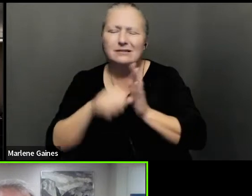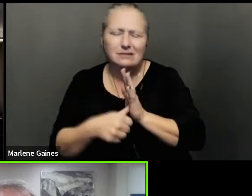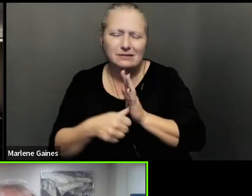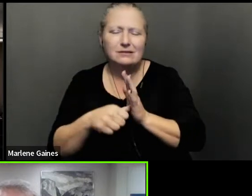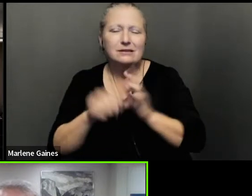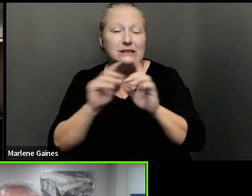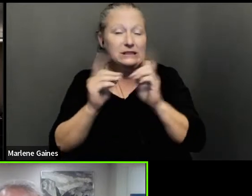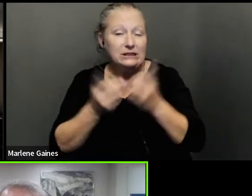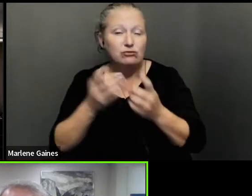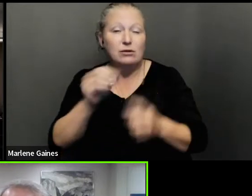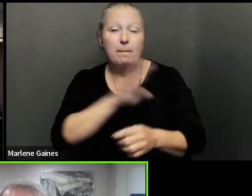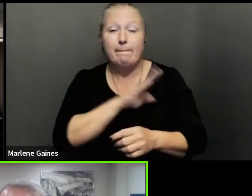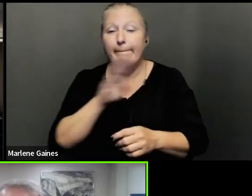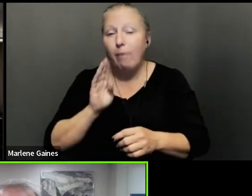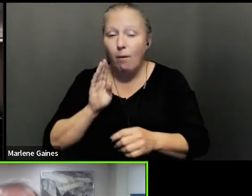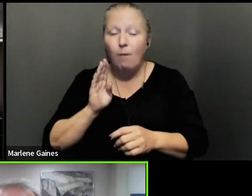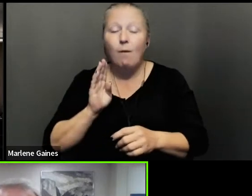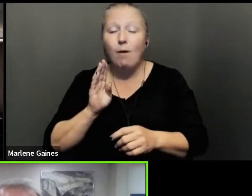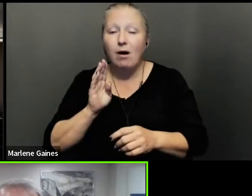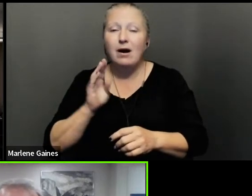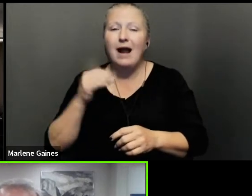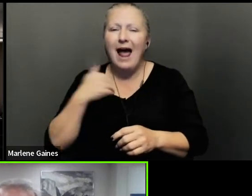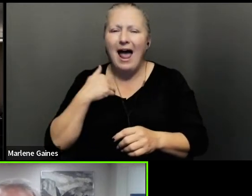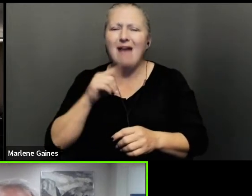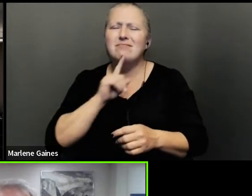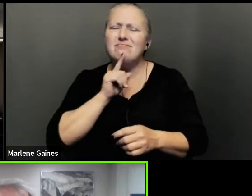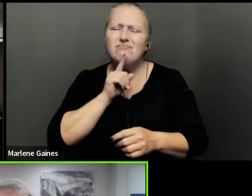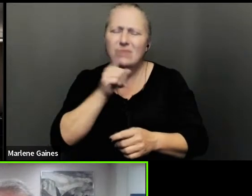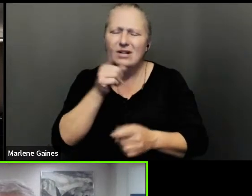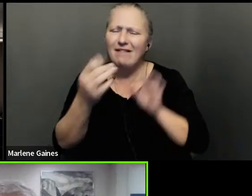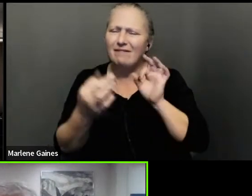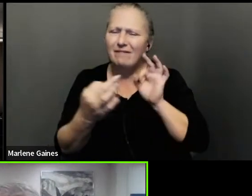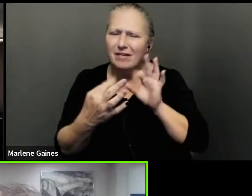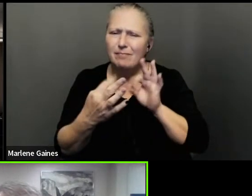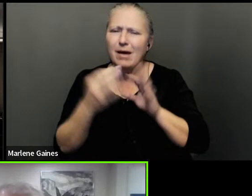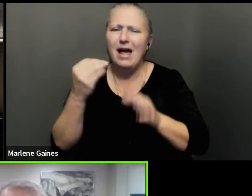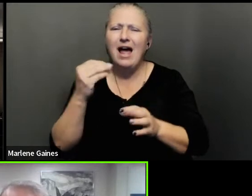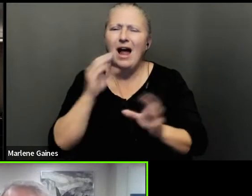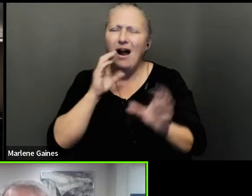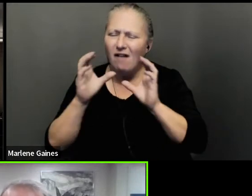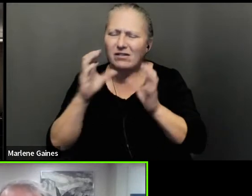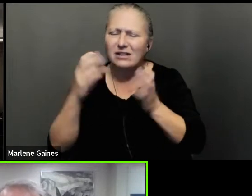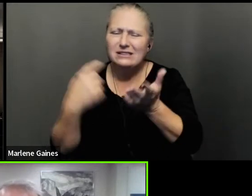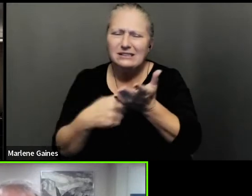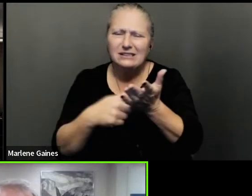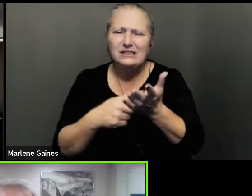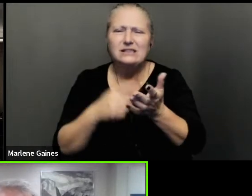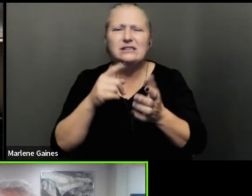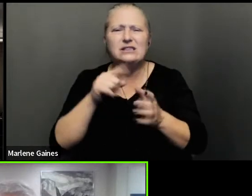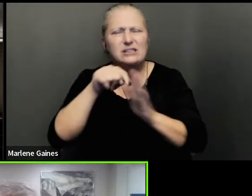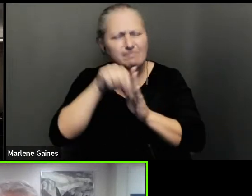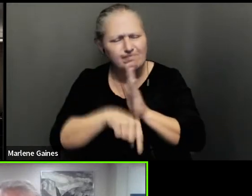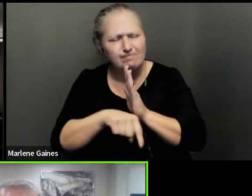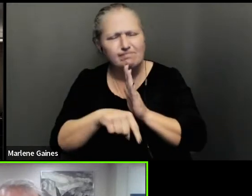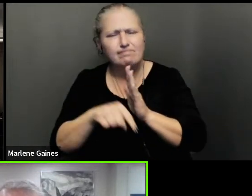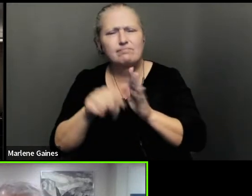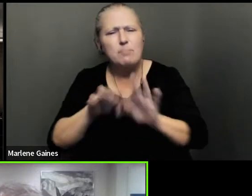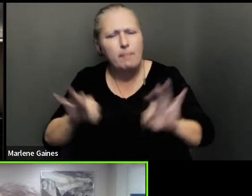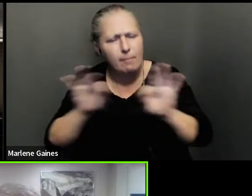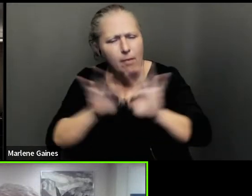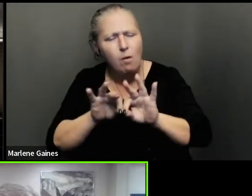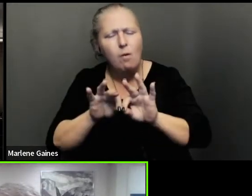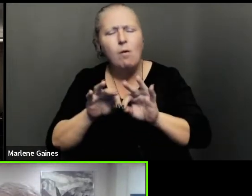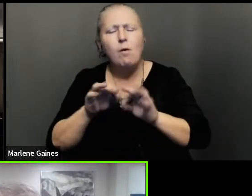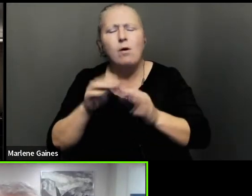to have authentic input and conversations, and critical conversations with all the key